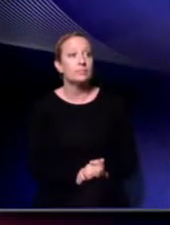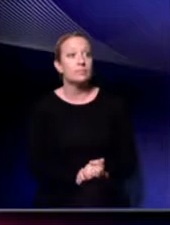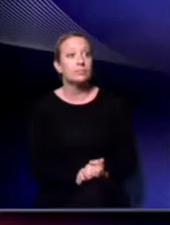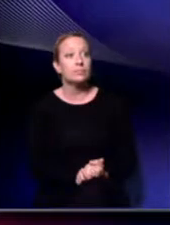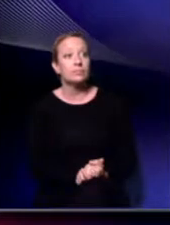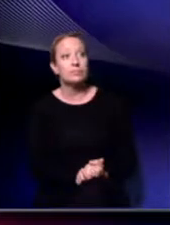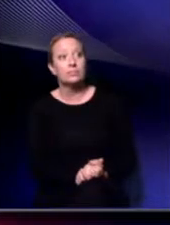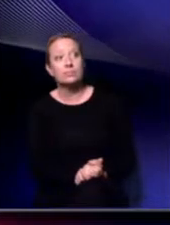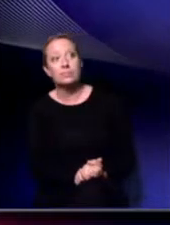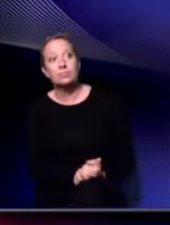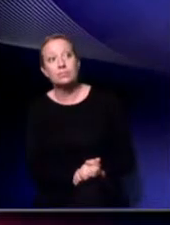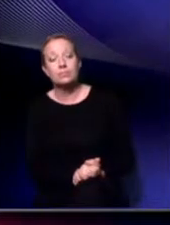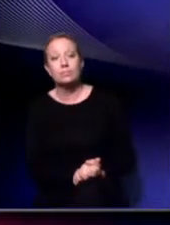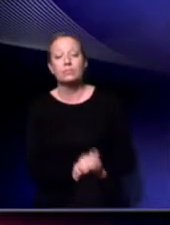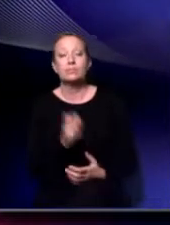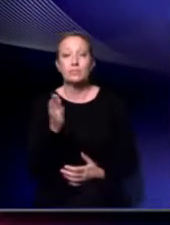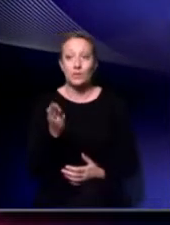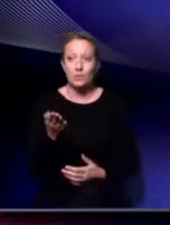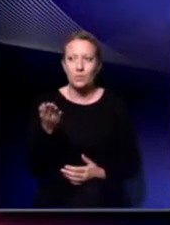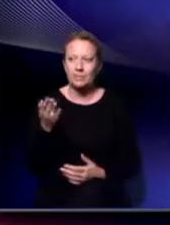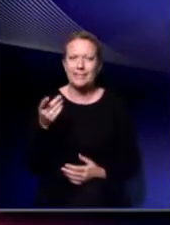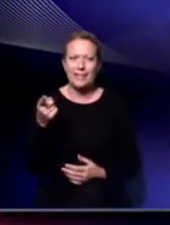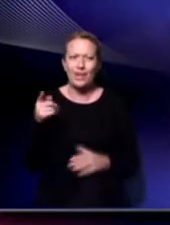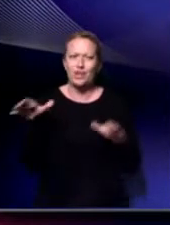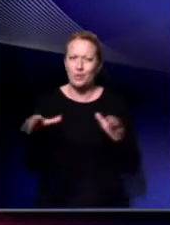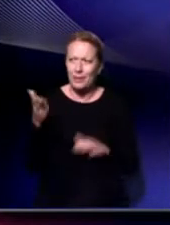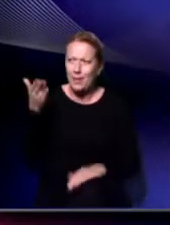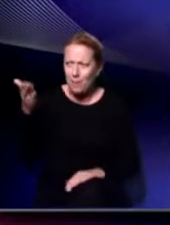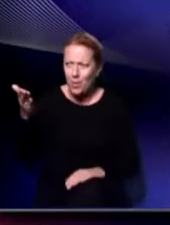They're doing a motion to decide who's going to do a motion.